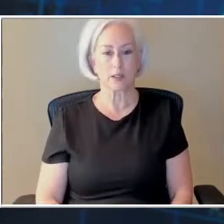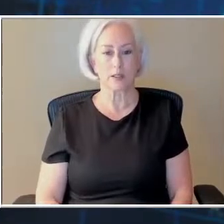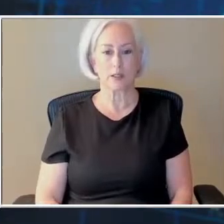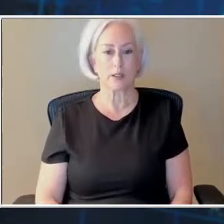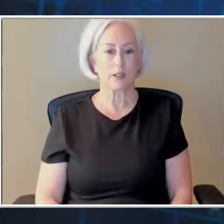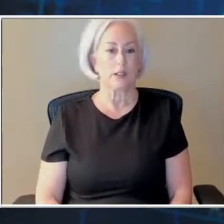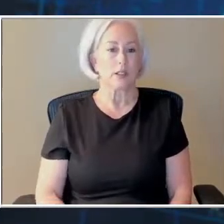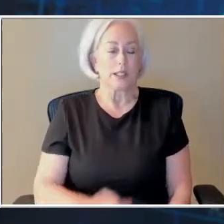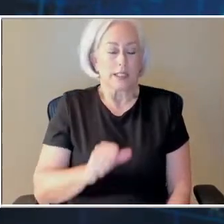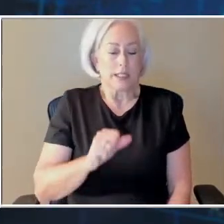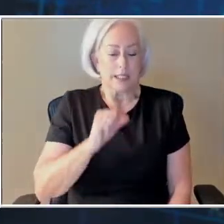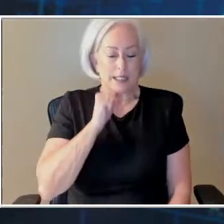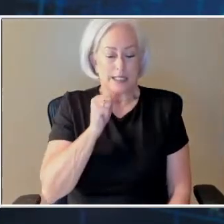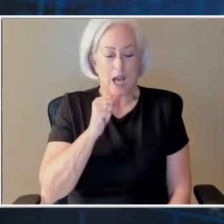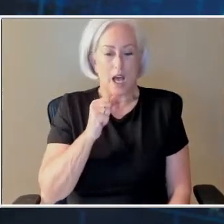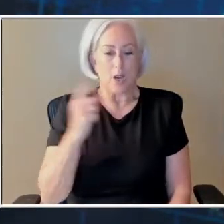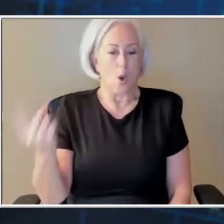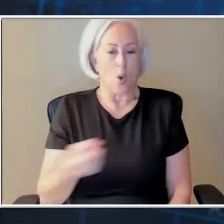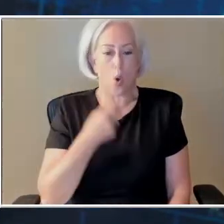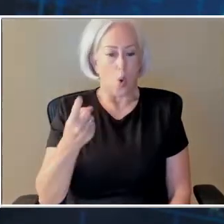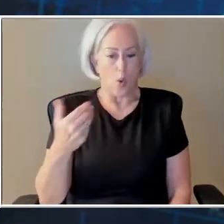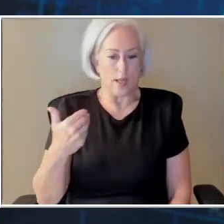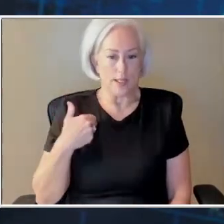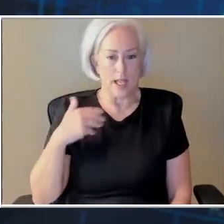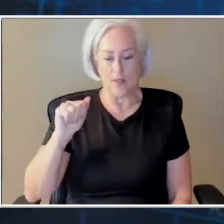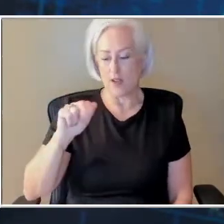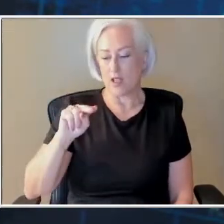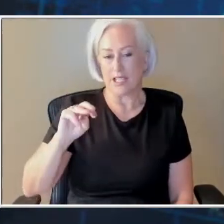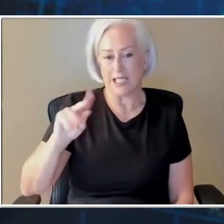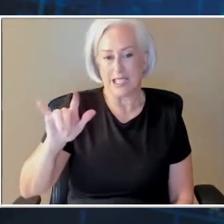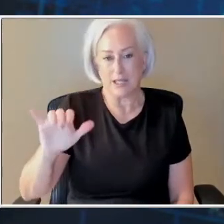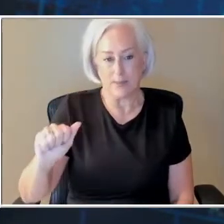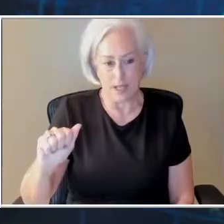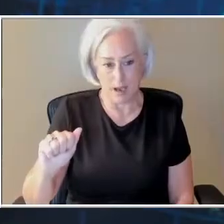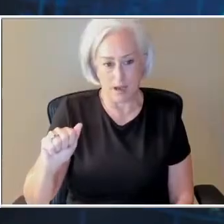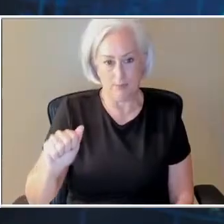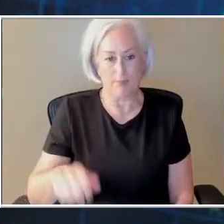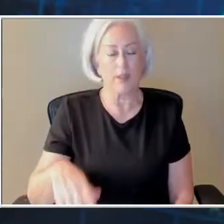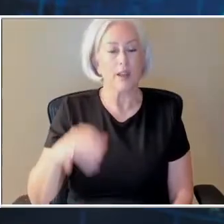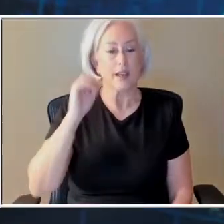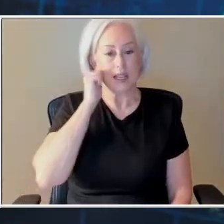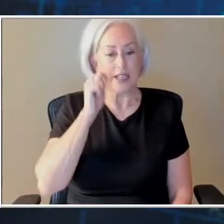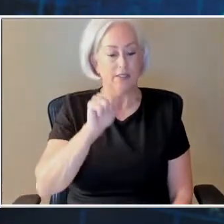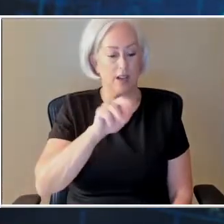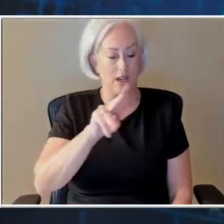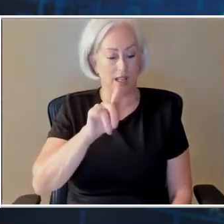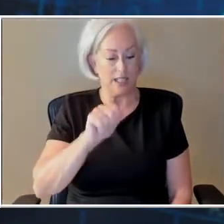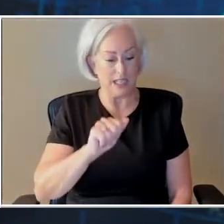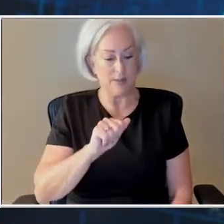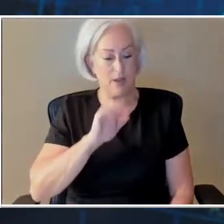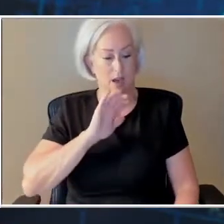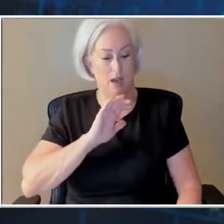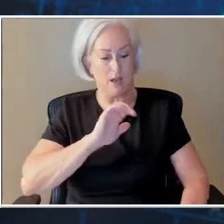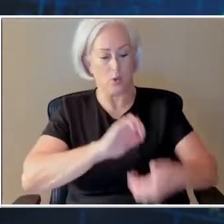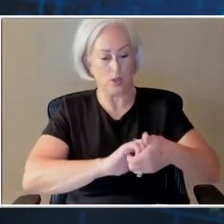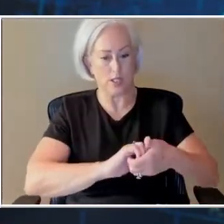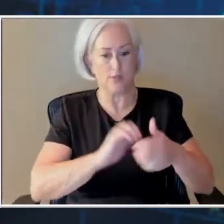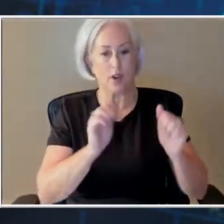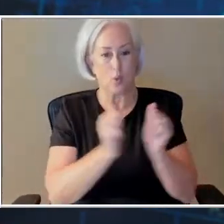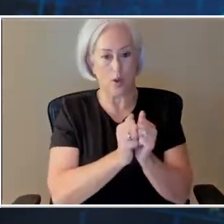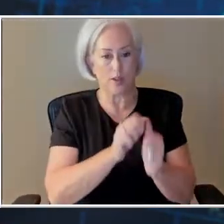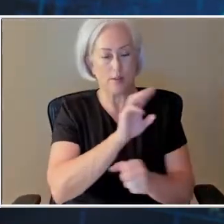depends exactly. It is, if it's there and it's related, it confirms the diagnosis of